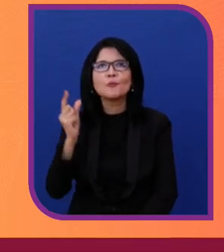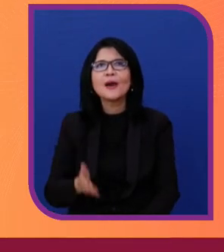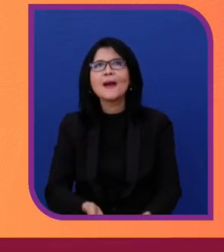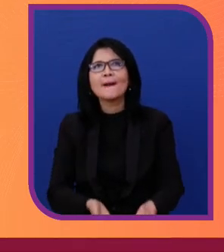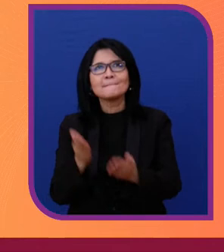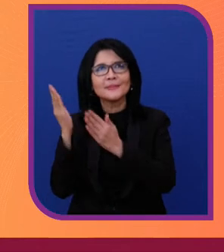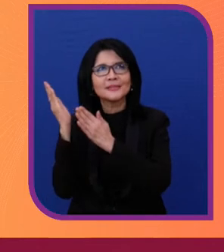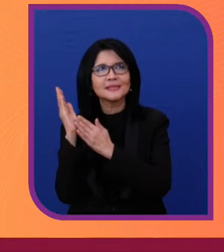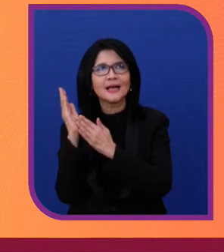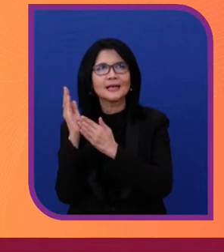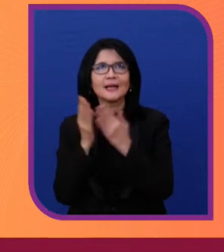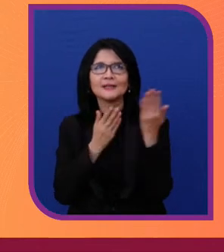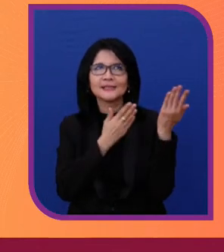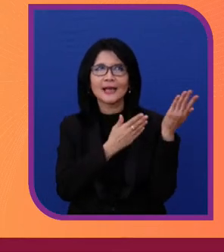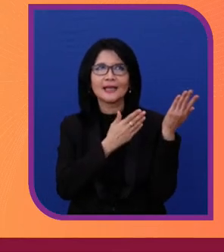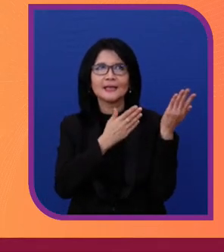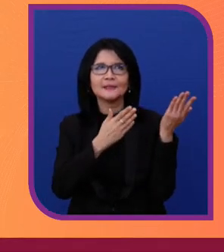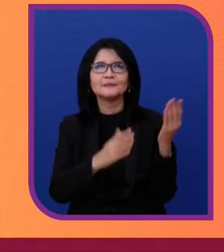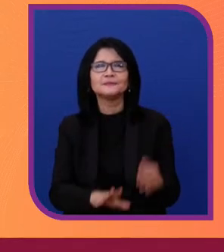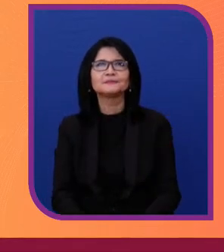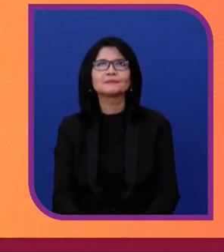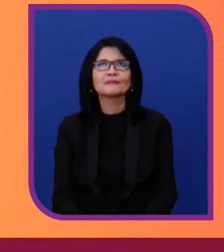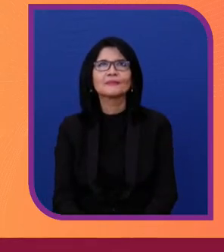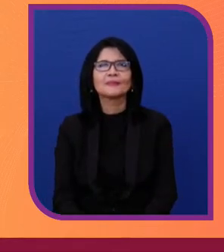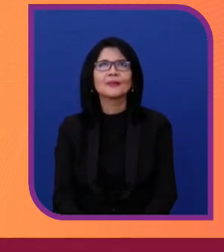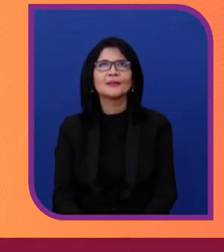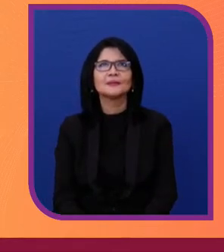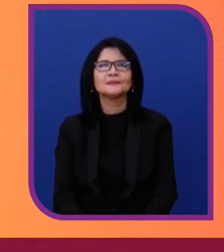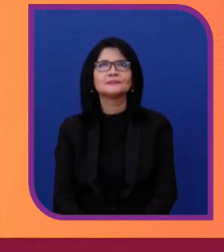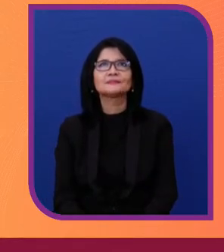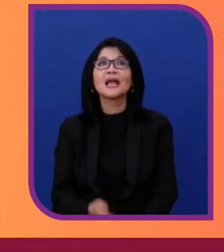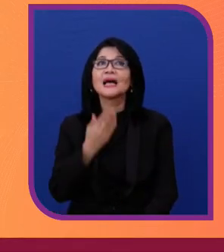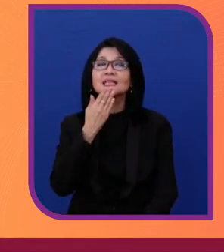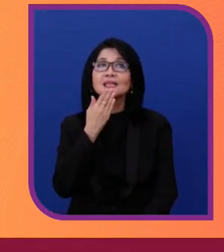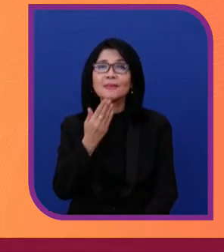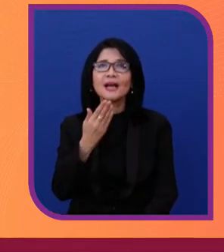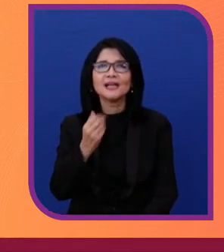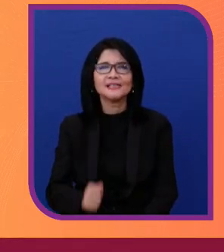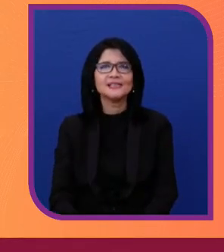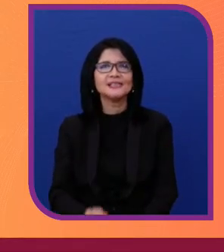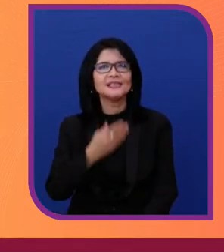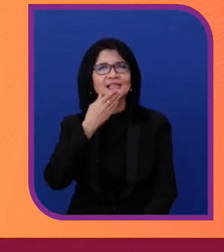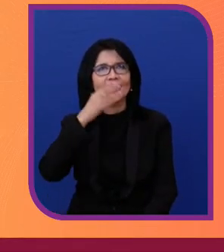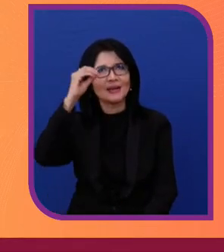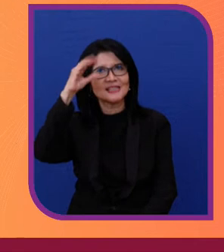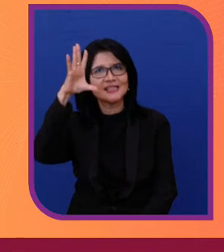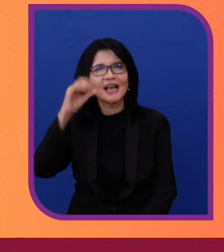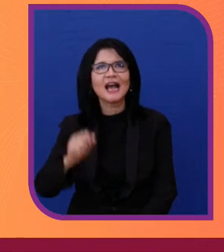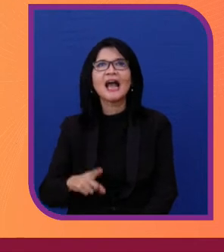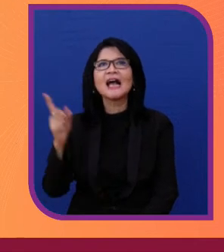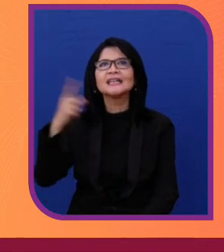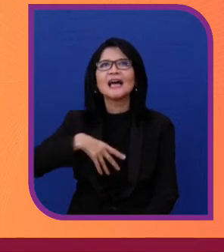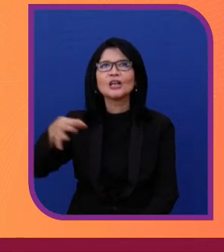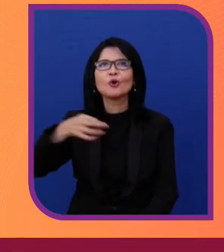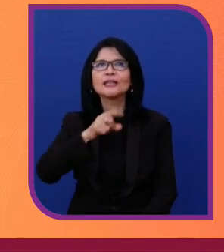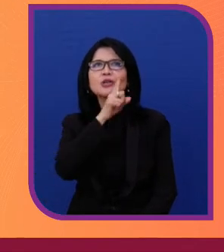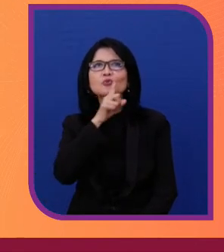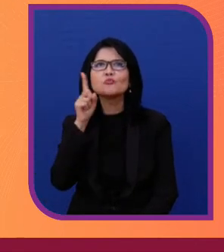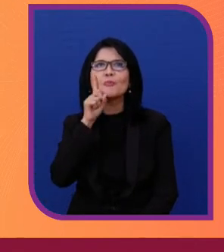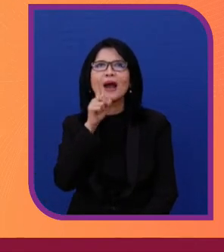be very good afternoon I love you from Dubai ah Perhaps